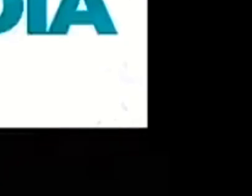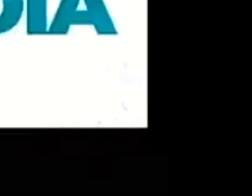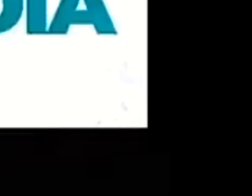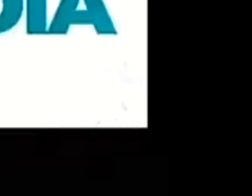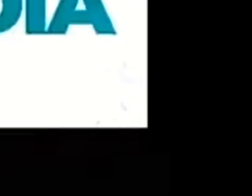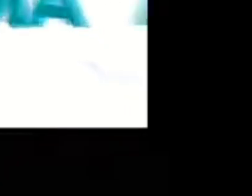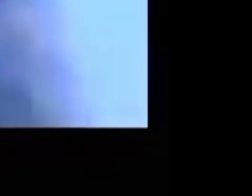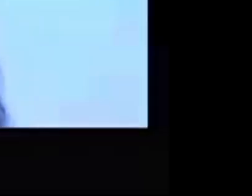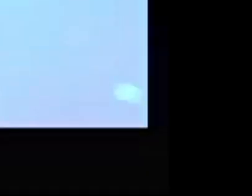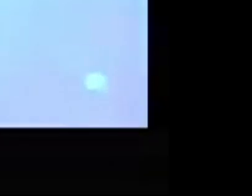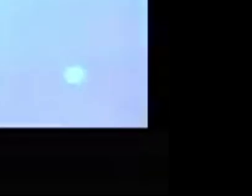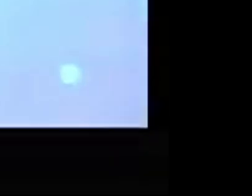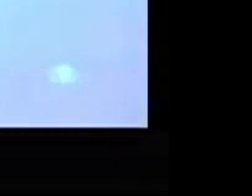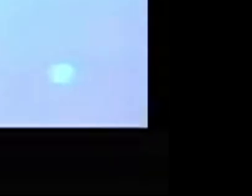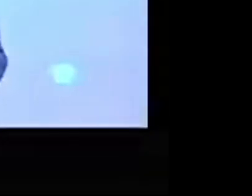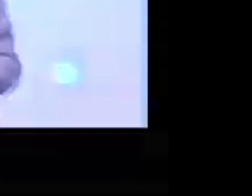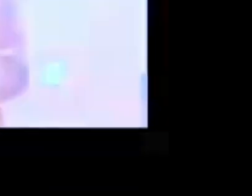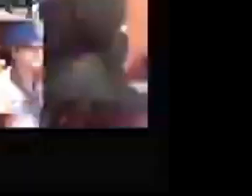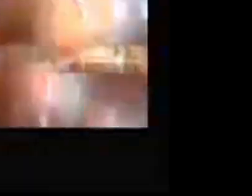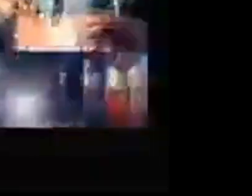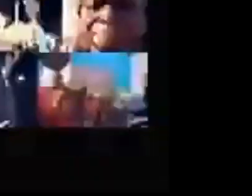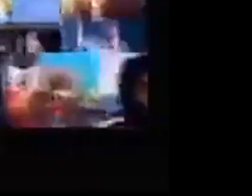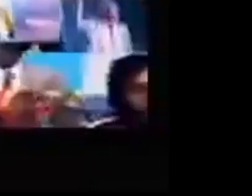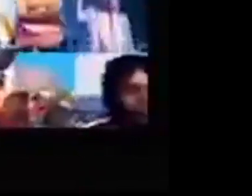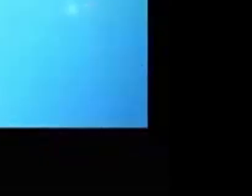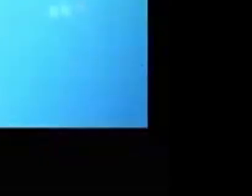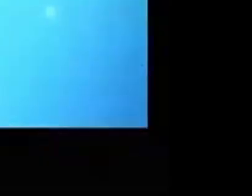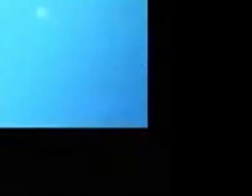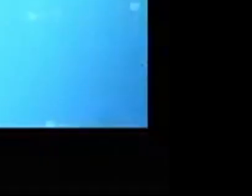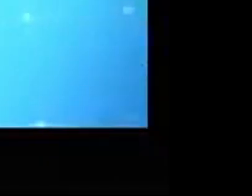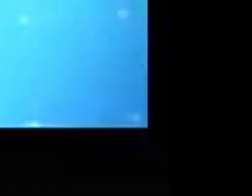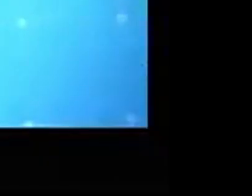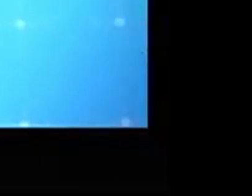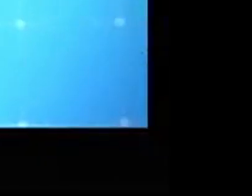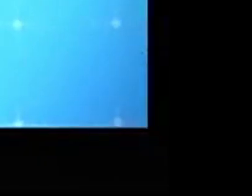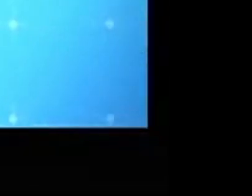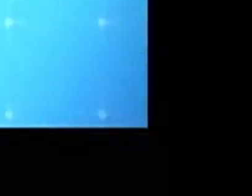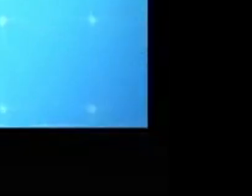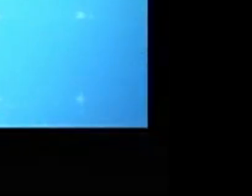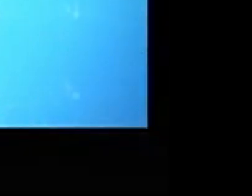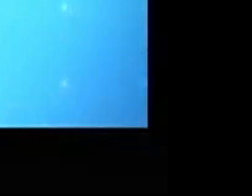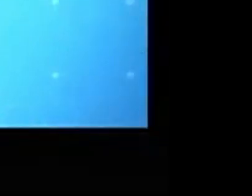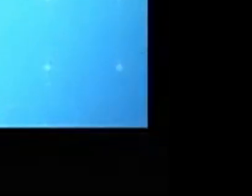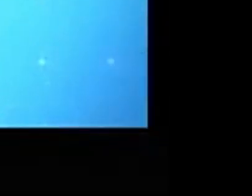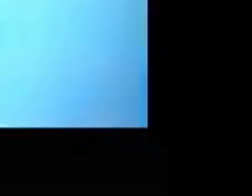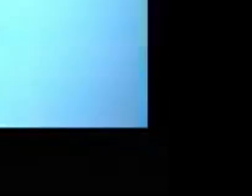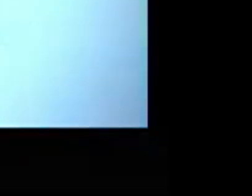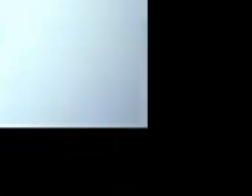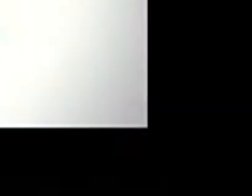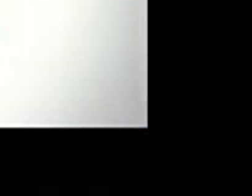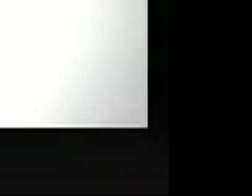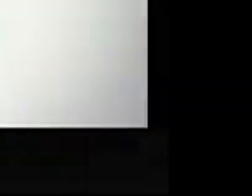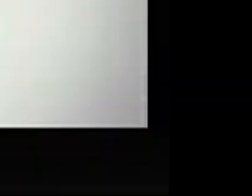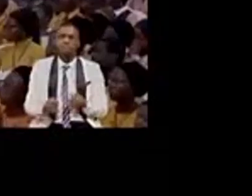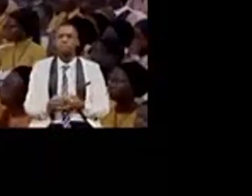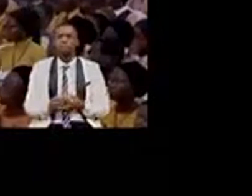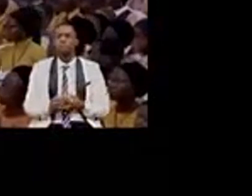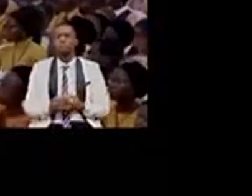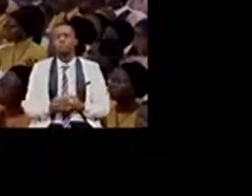India. This is GCK. It is the gospel to every creature.